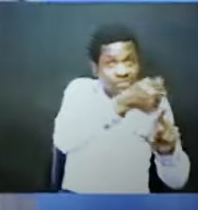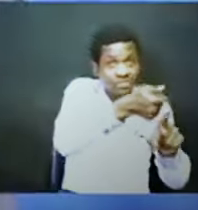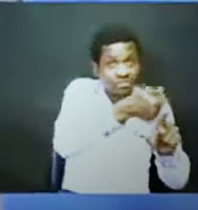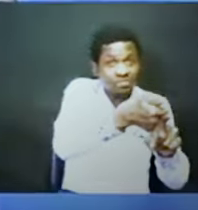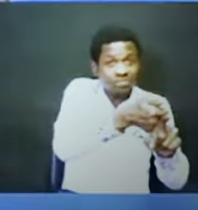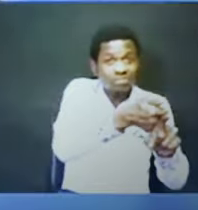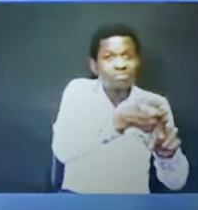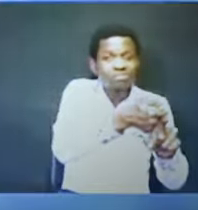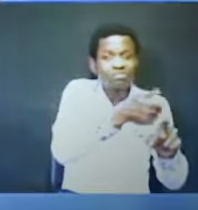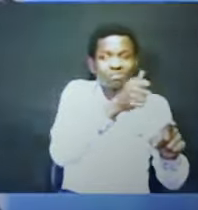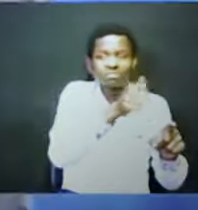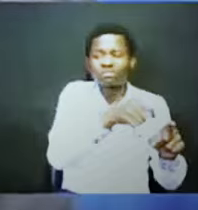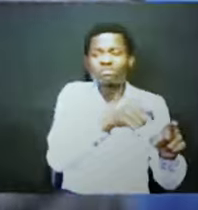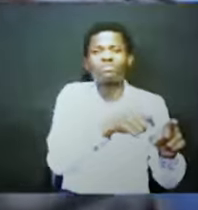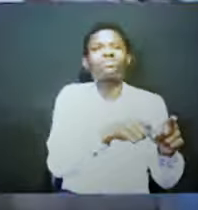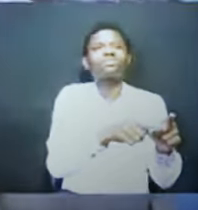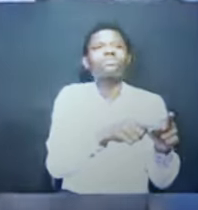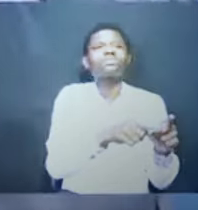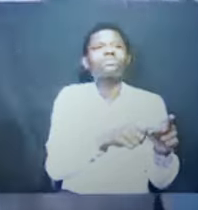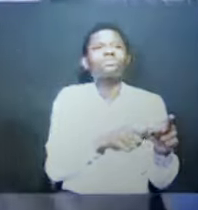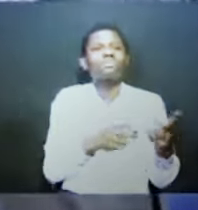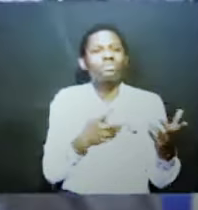should also pace after him.